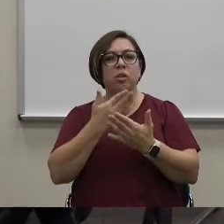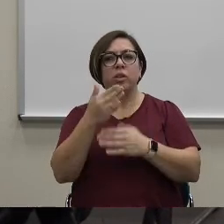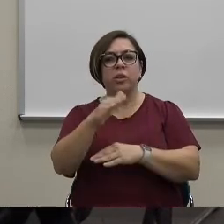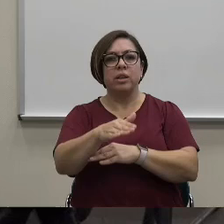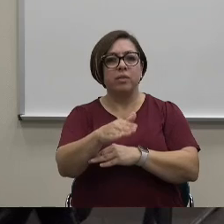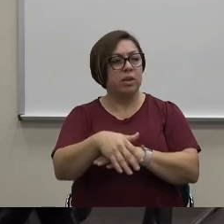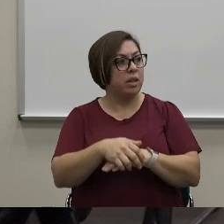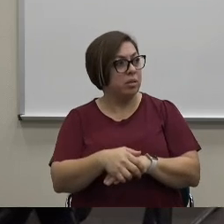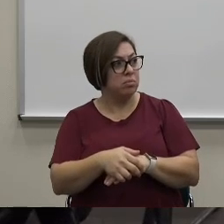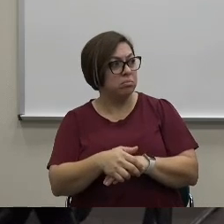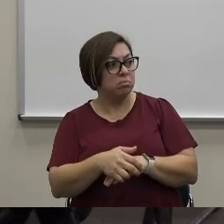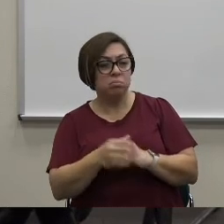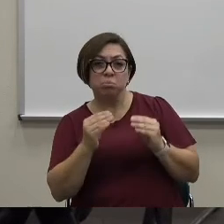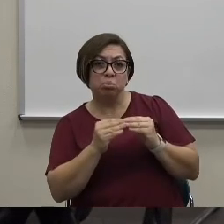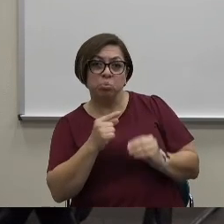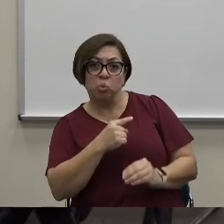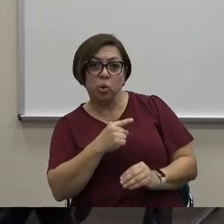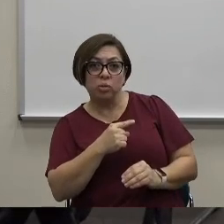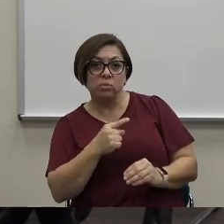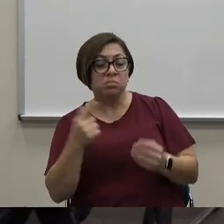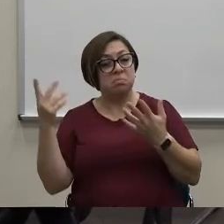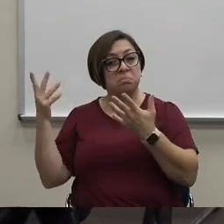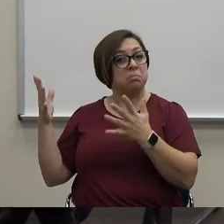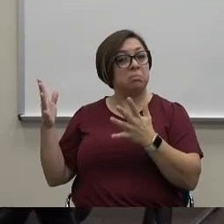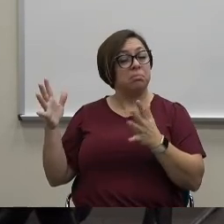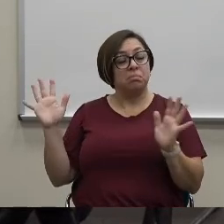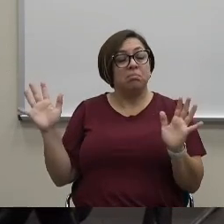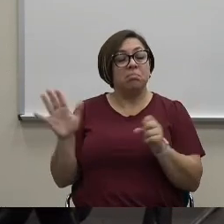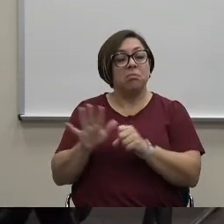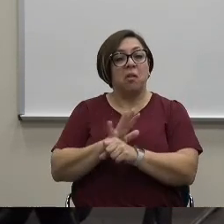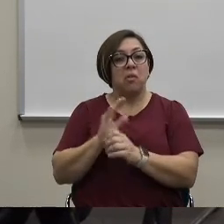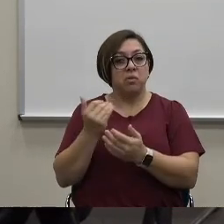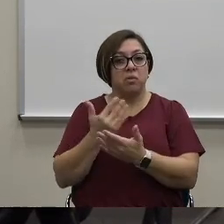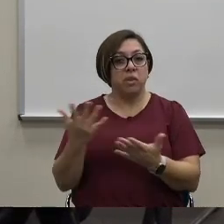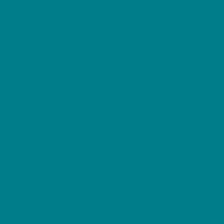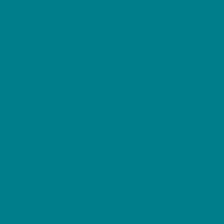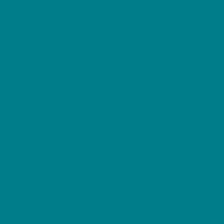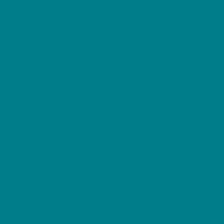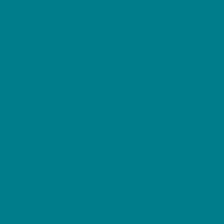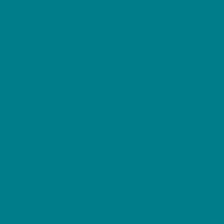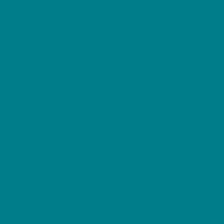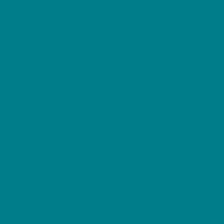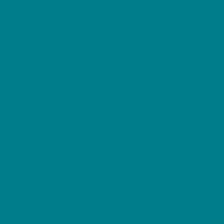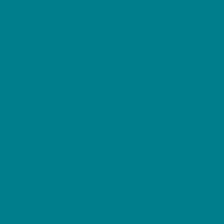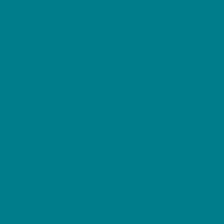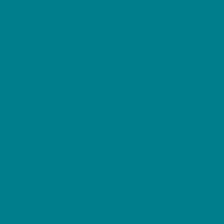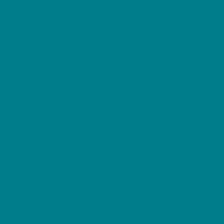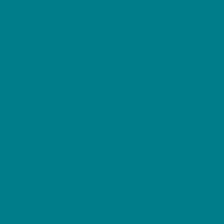Chair, I don't know if you want to say anything? No, I think that's okay. enough. Thank you. Thank you again. Good evening.